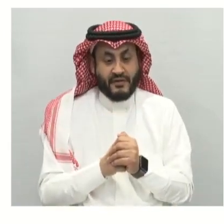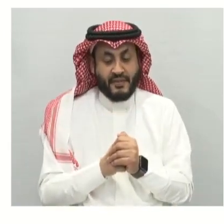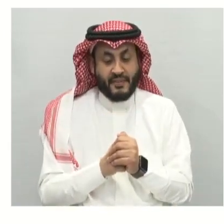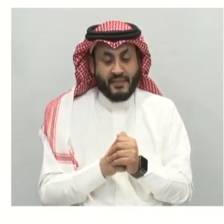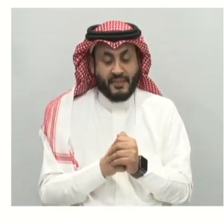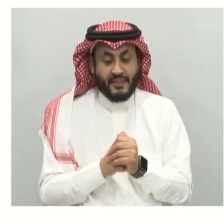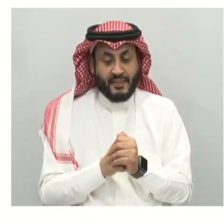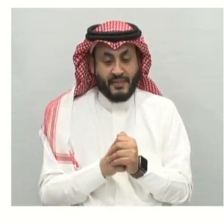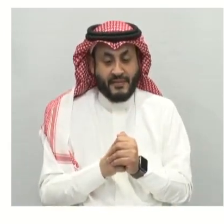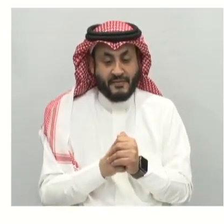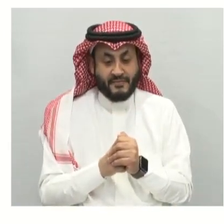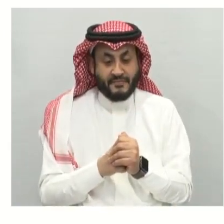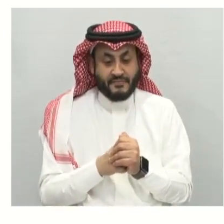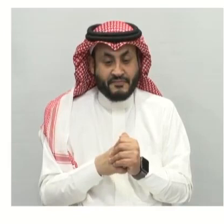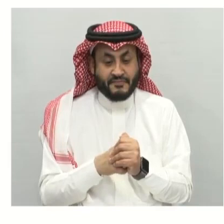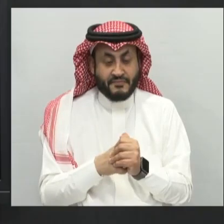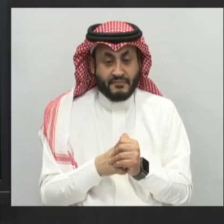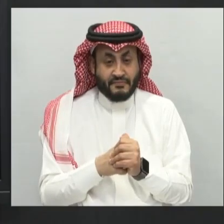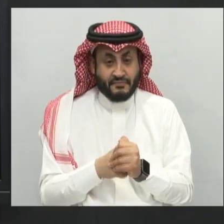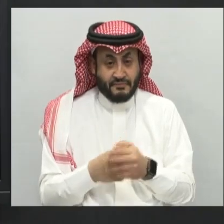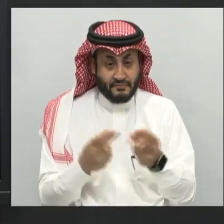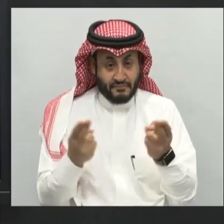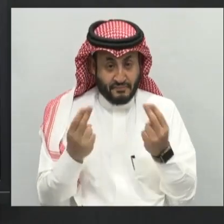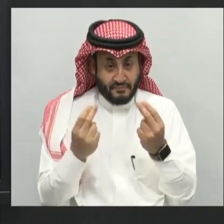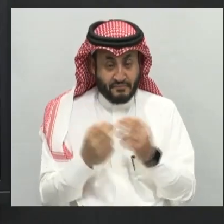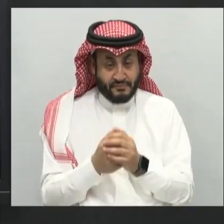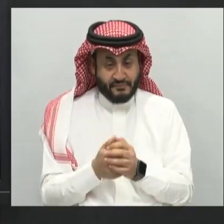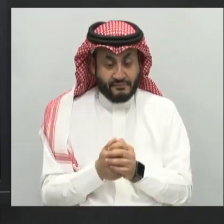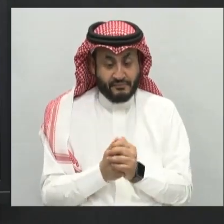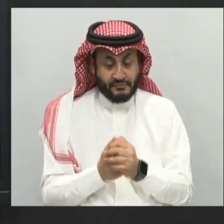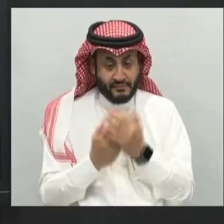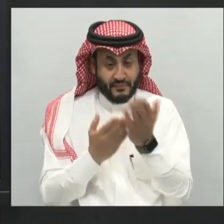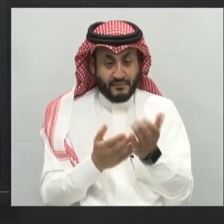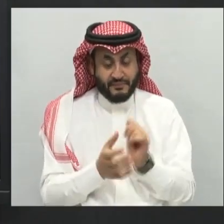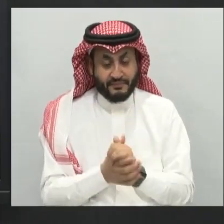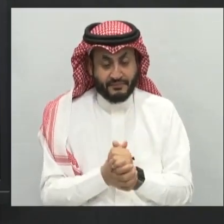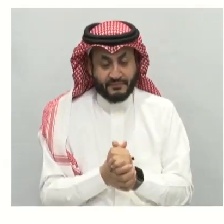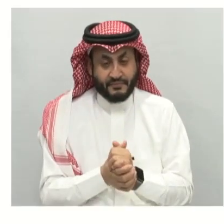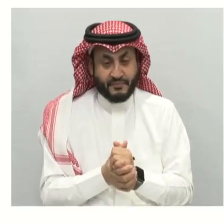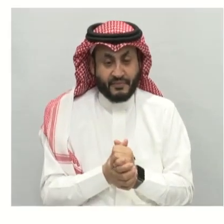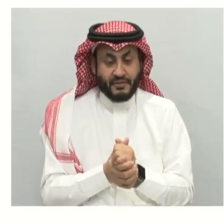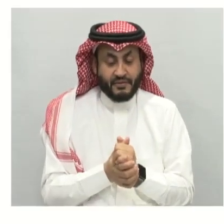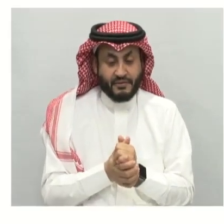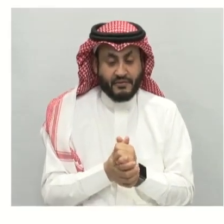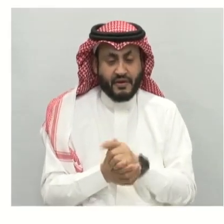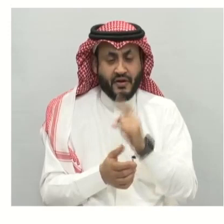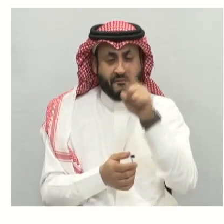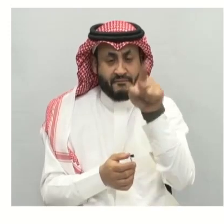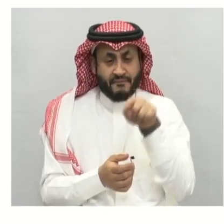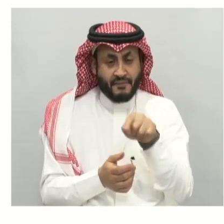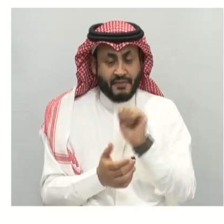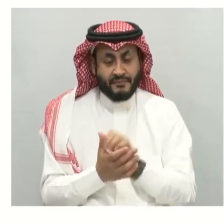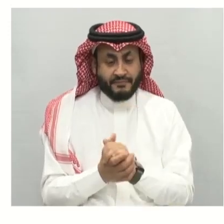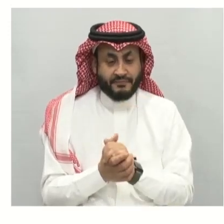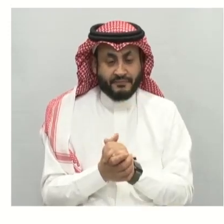and midline. Are you ready? Okay, so let's begin by a question. Do